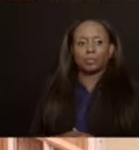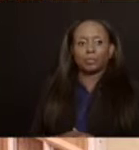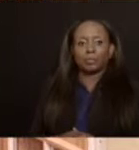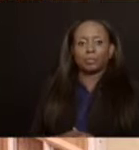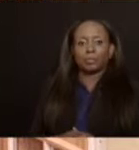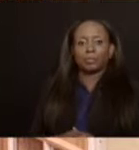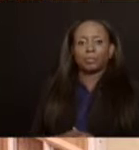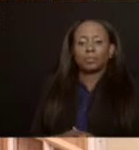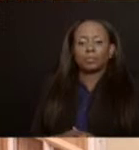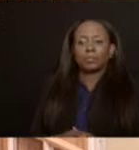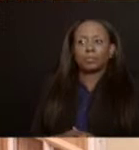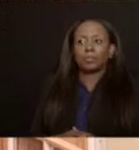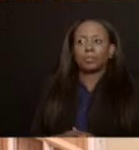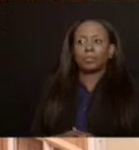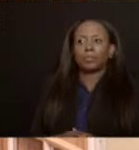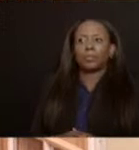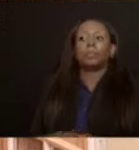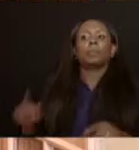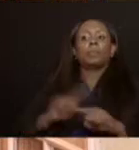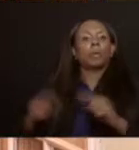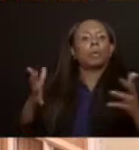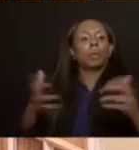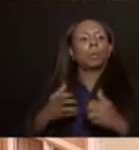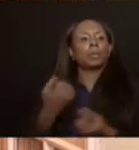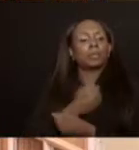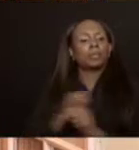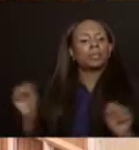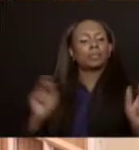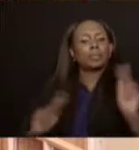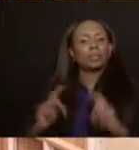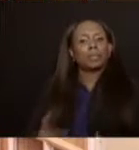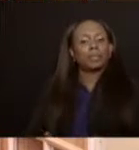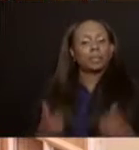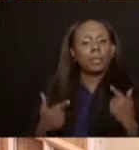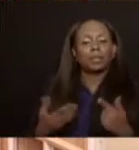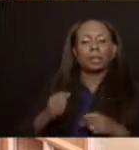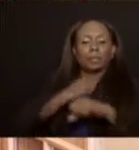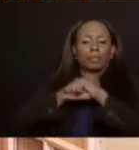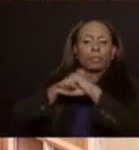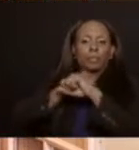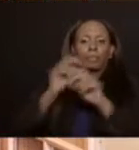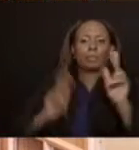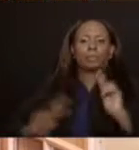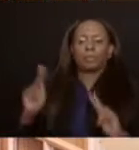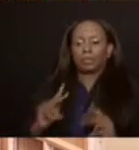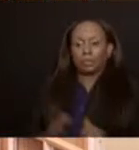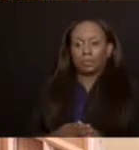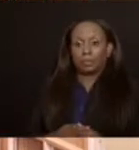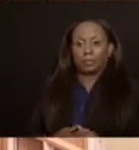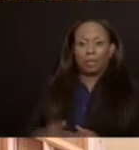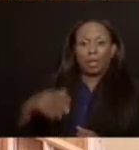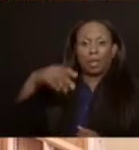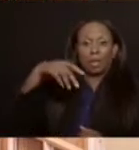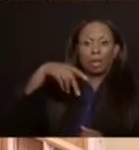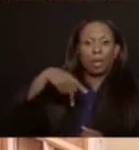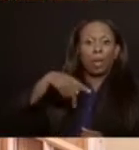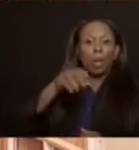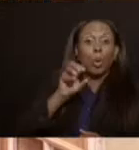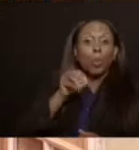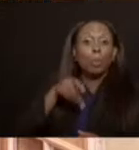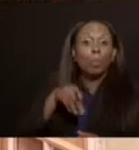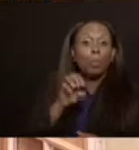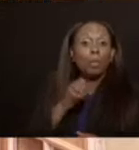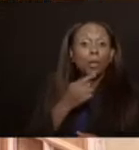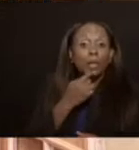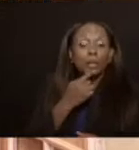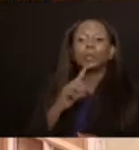for any person is the saving of their lives and the protecting of those around them. And Pope Francis says it is an act of love. Having